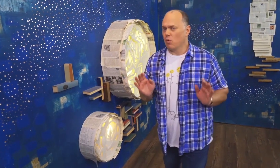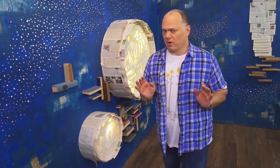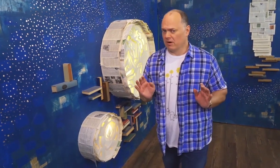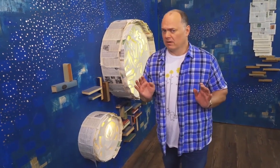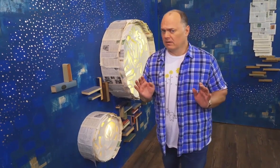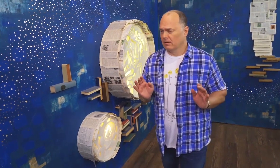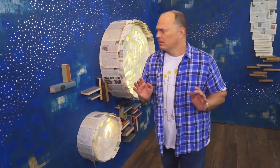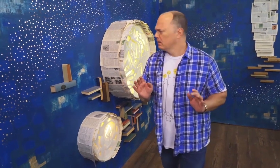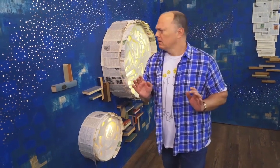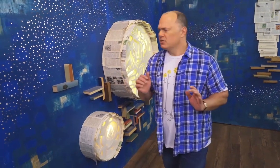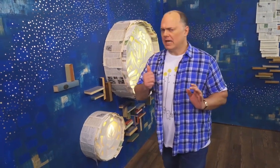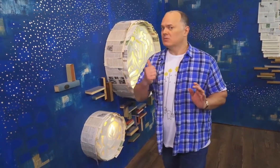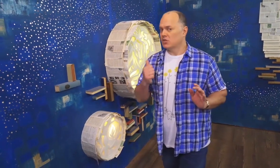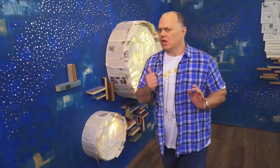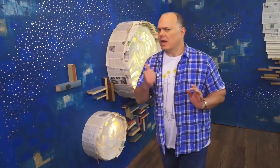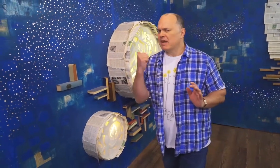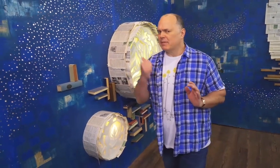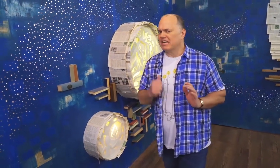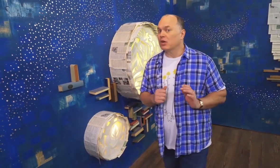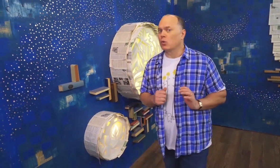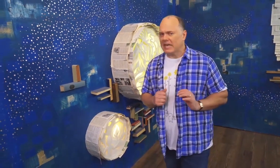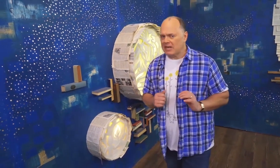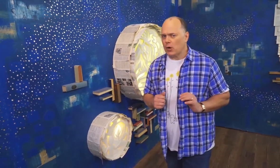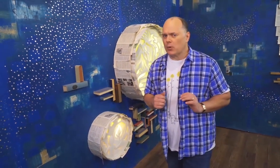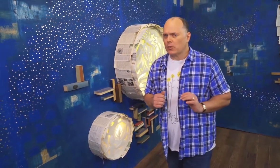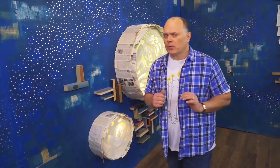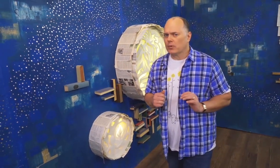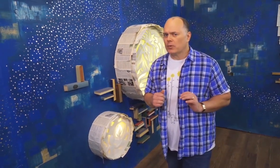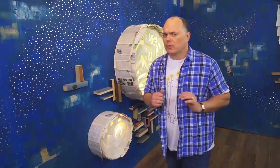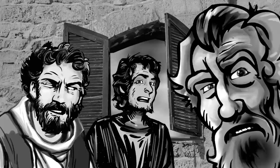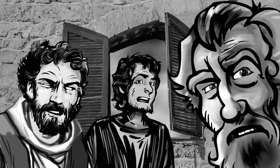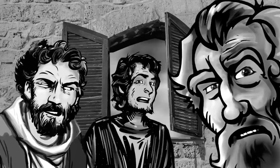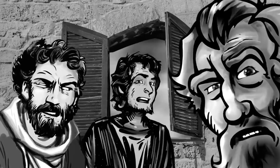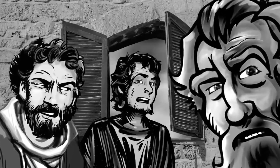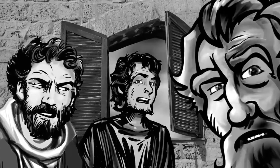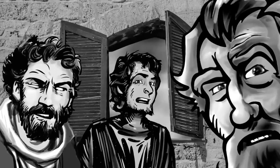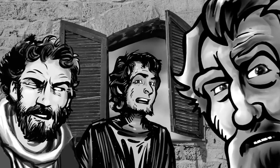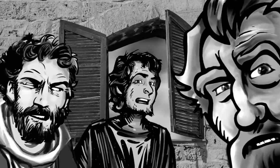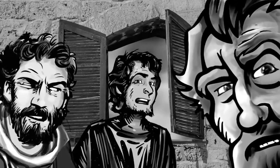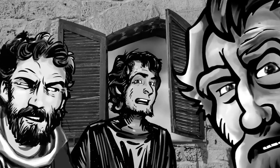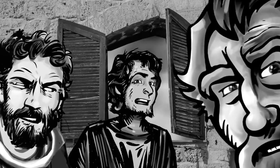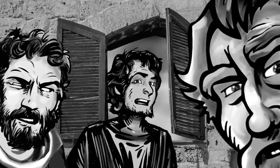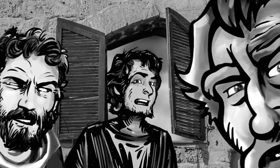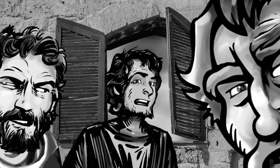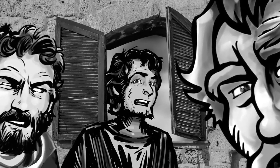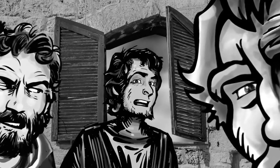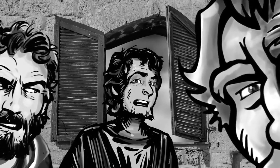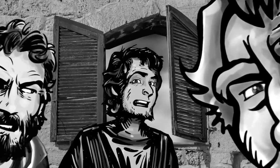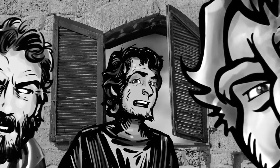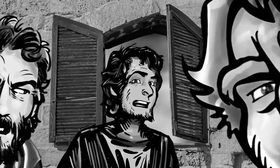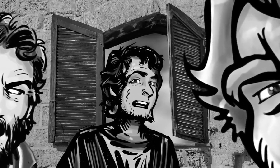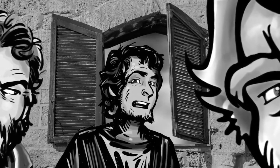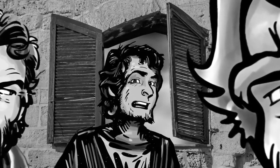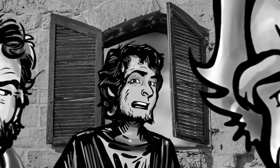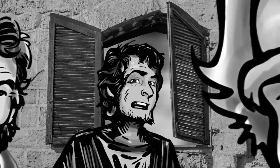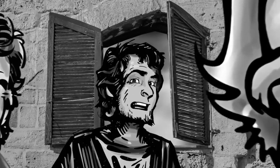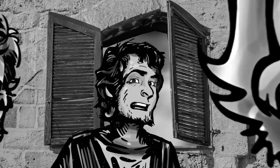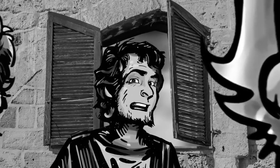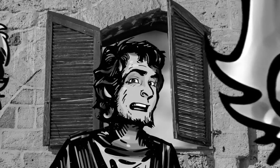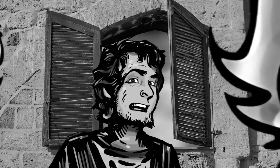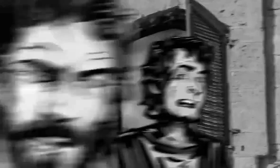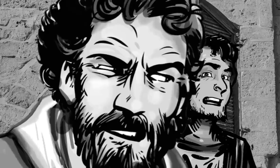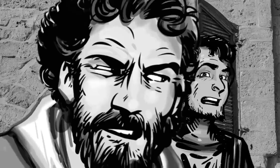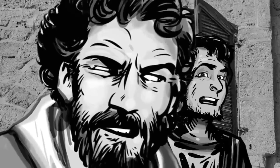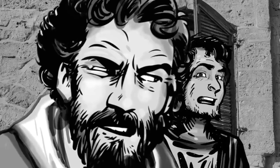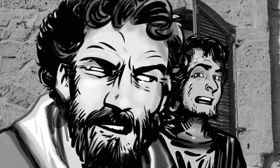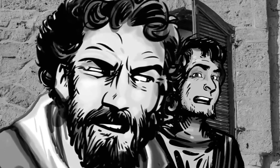waiting for. James and John may have been near a window. Getting windy out there. I'll just close the